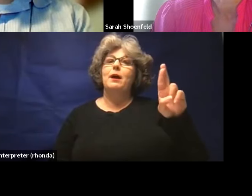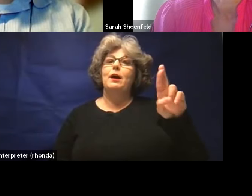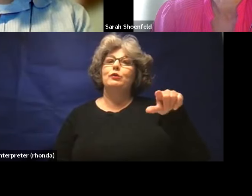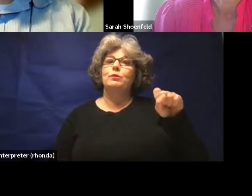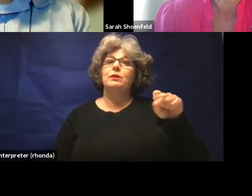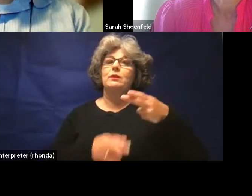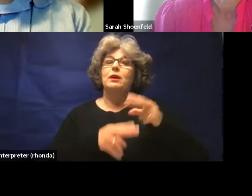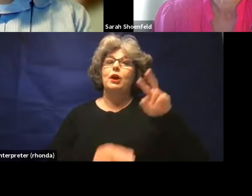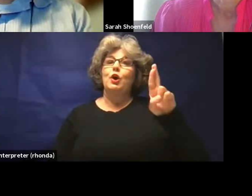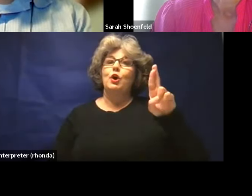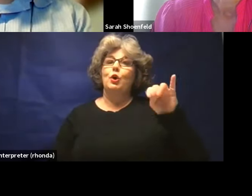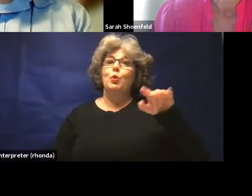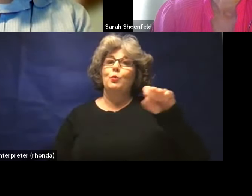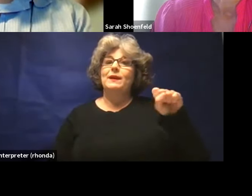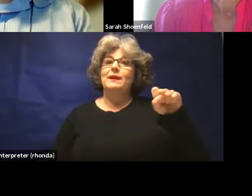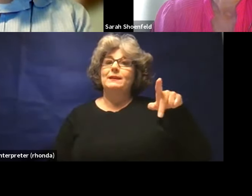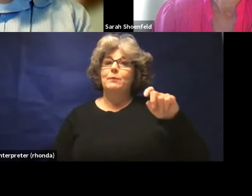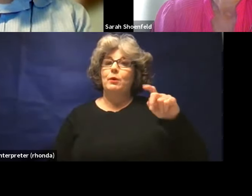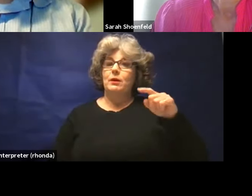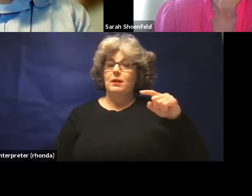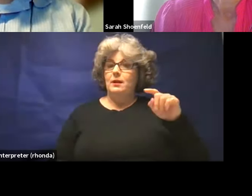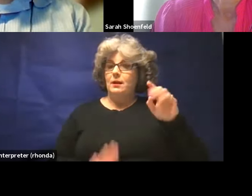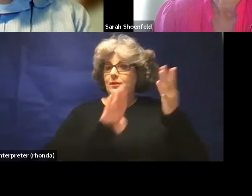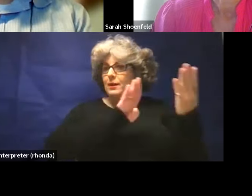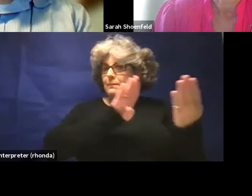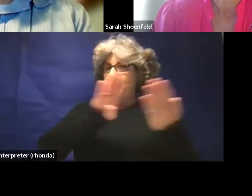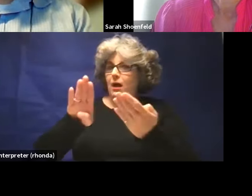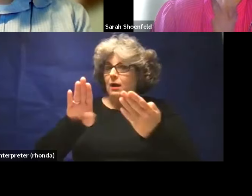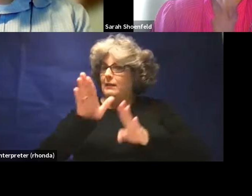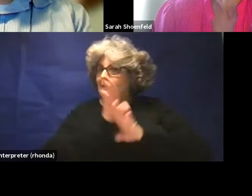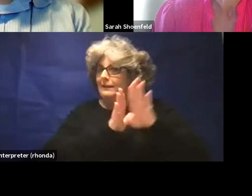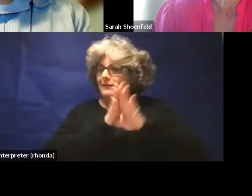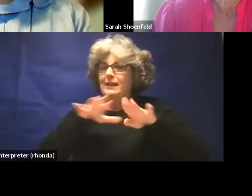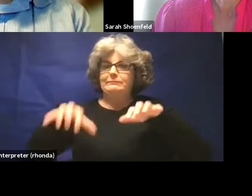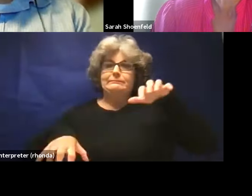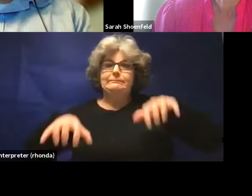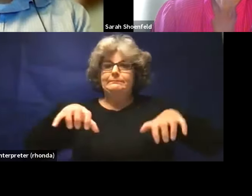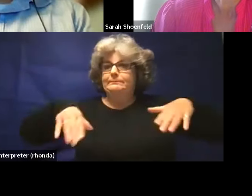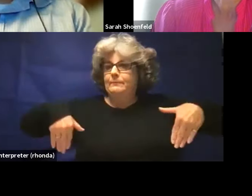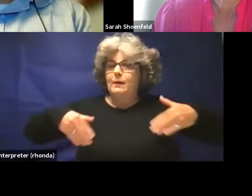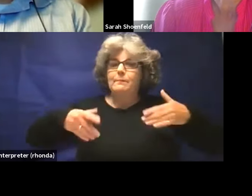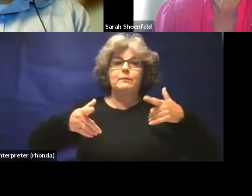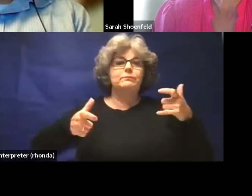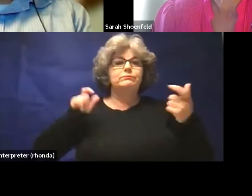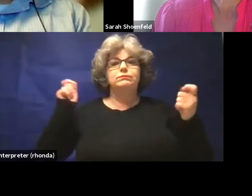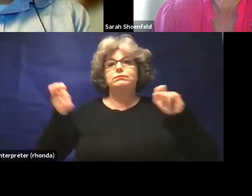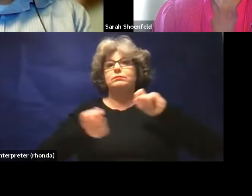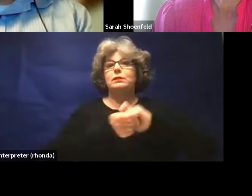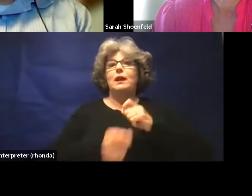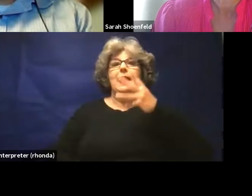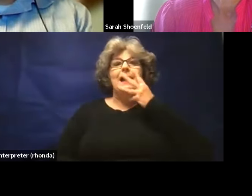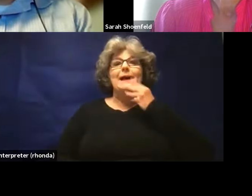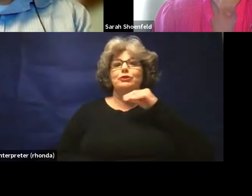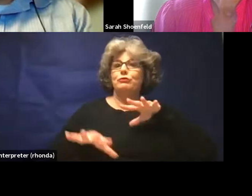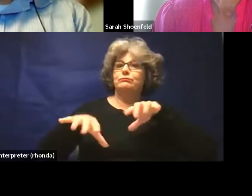also known as Riggs Park. The block was barely developed when they first moved there, but it quickly evolved into a Jewish